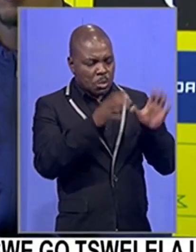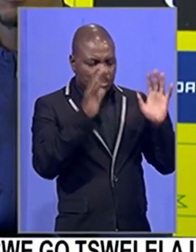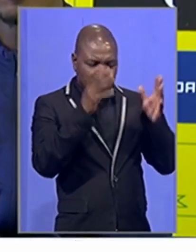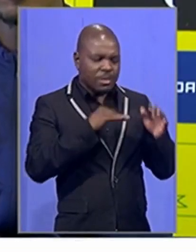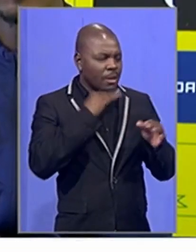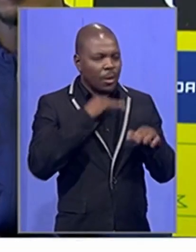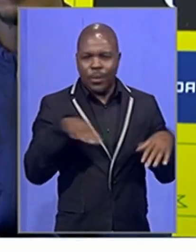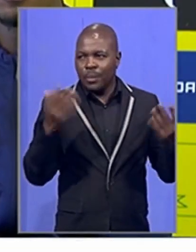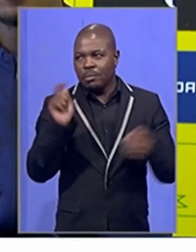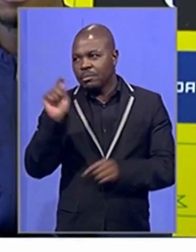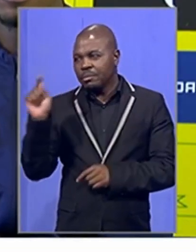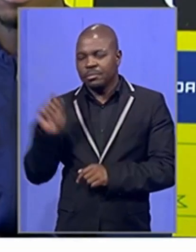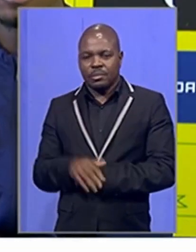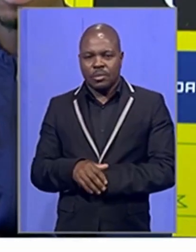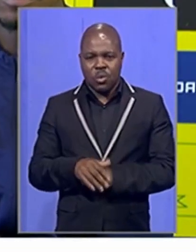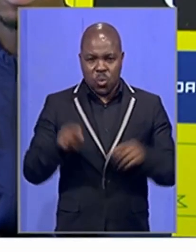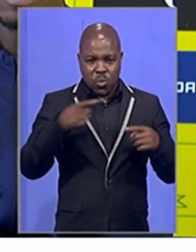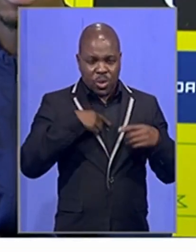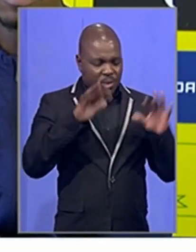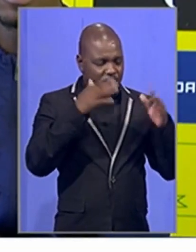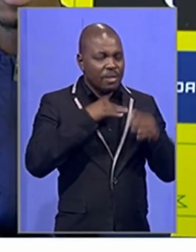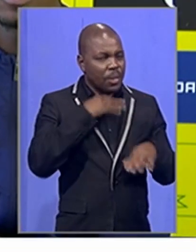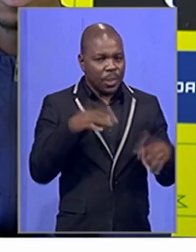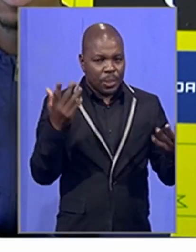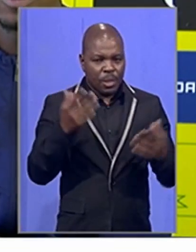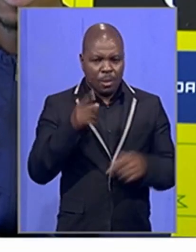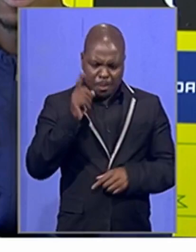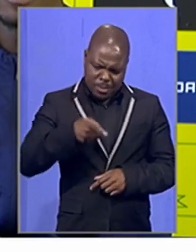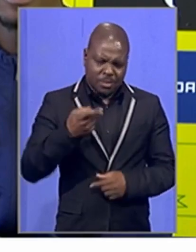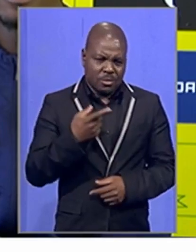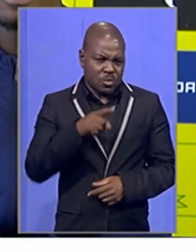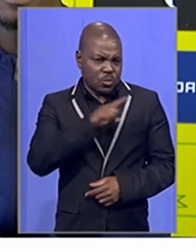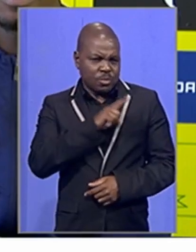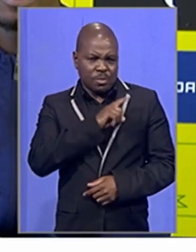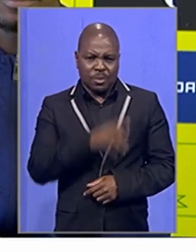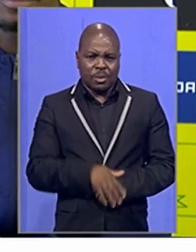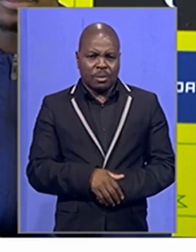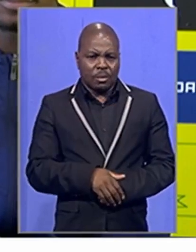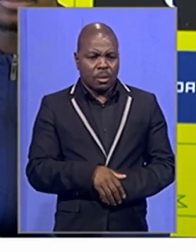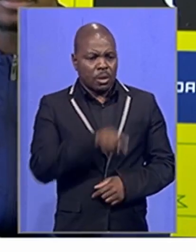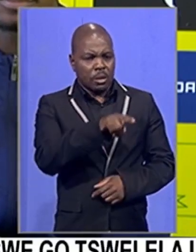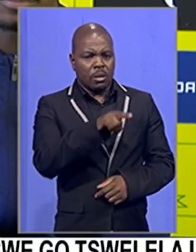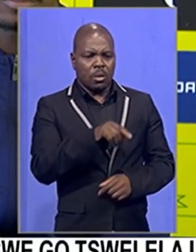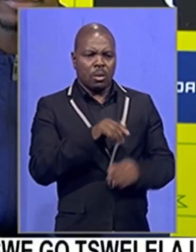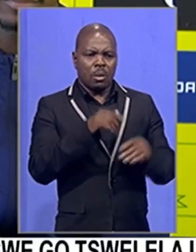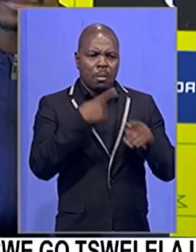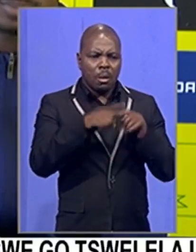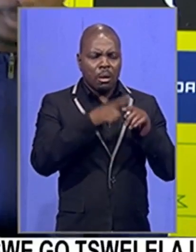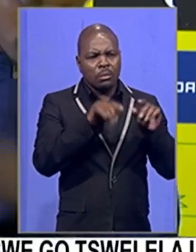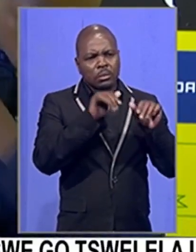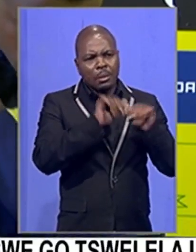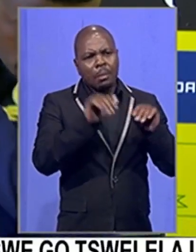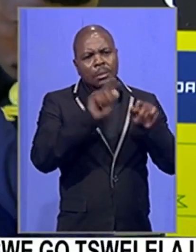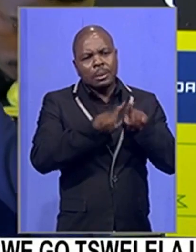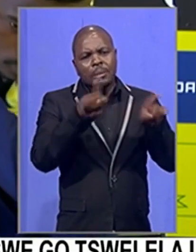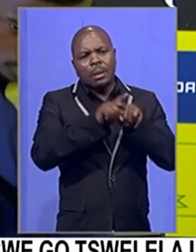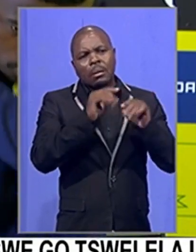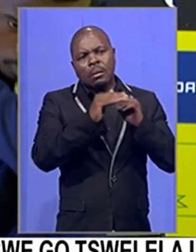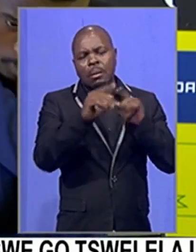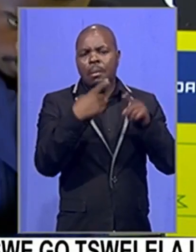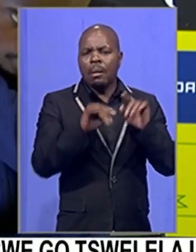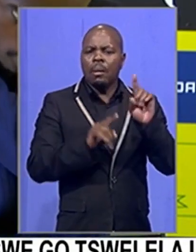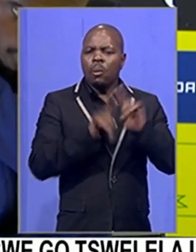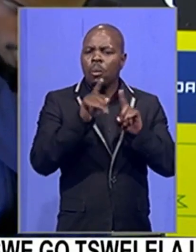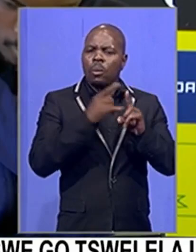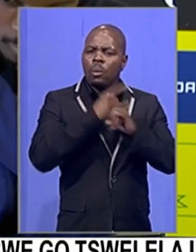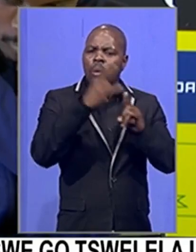enough. You don't. And you've got to, because the level of consistency, the level of performances